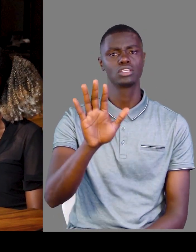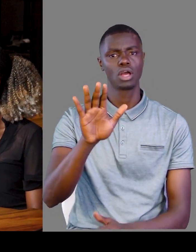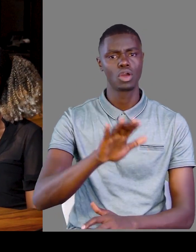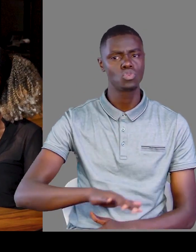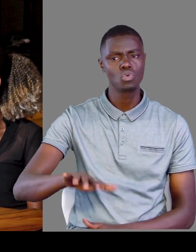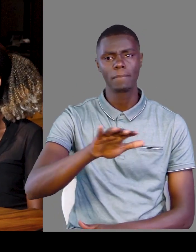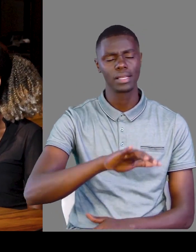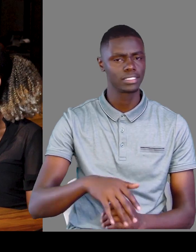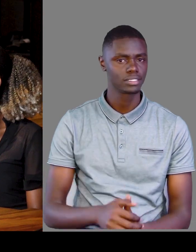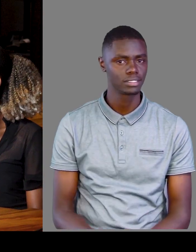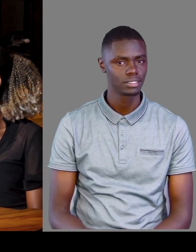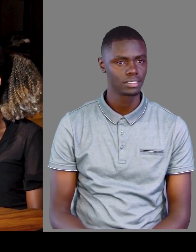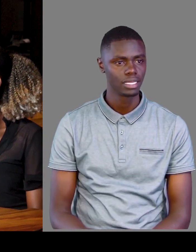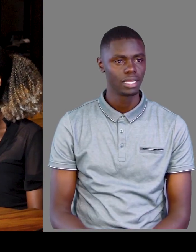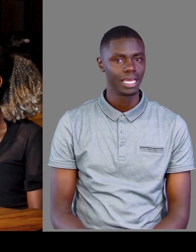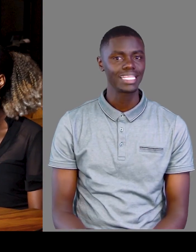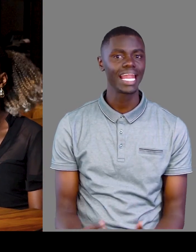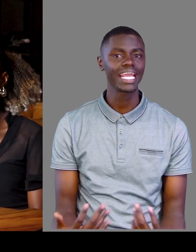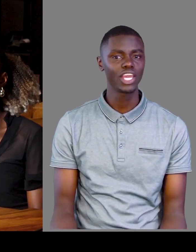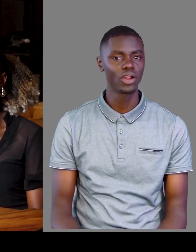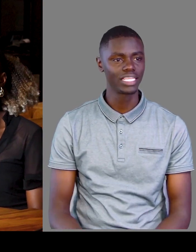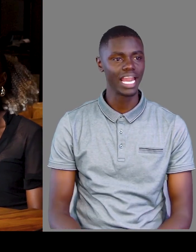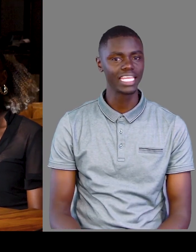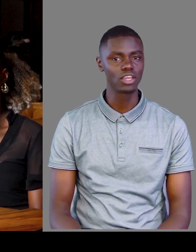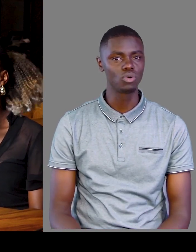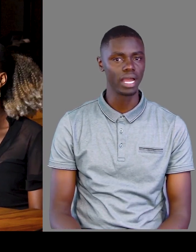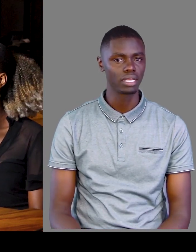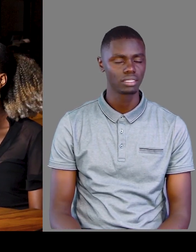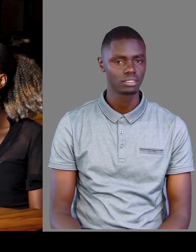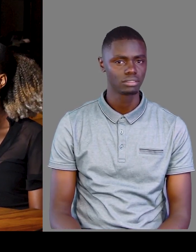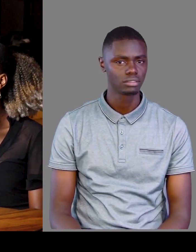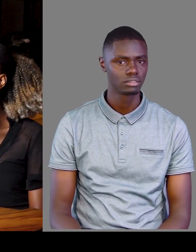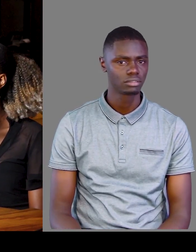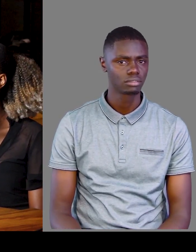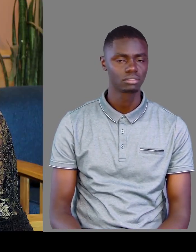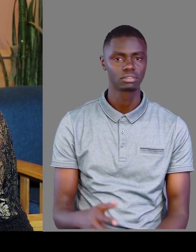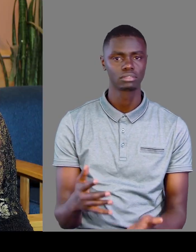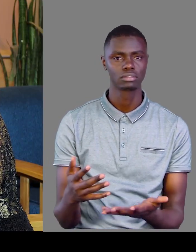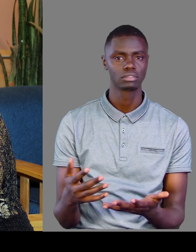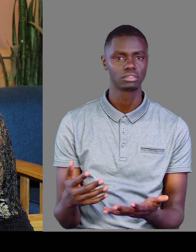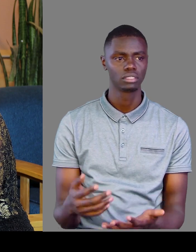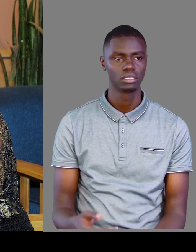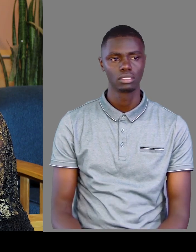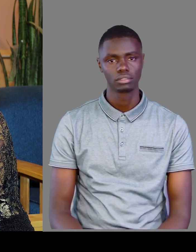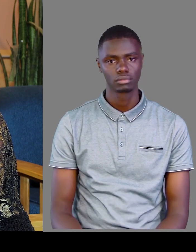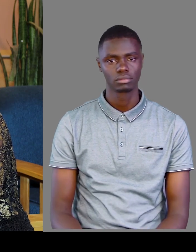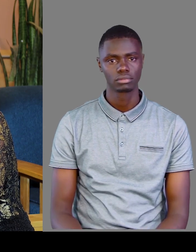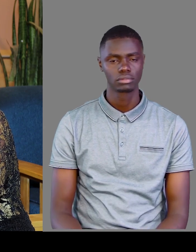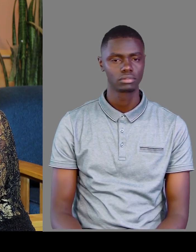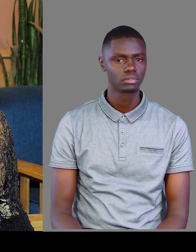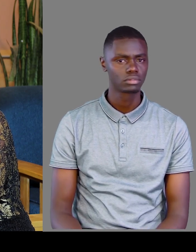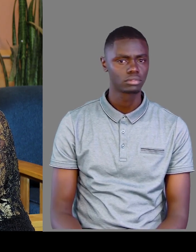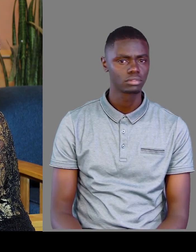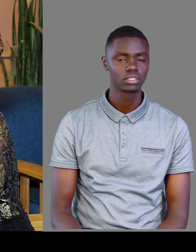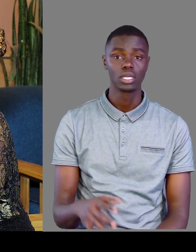your place. This is your part of space. So just feel free and use it. Yeah. And actually, it's very surprising to